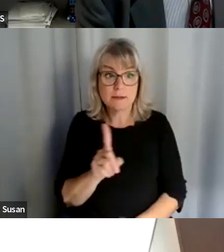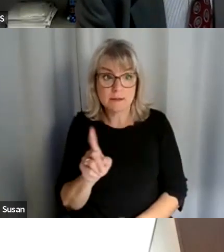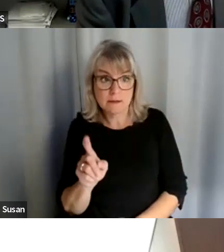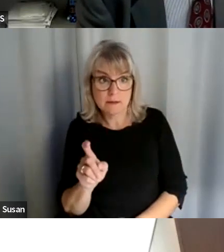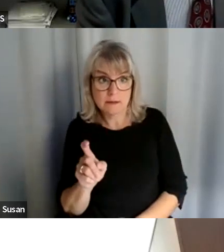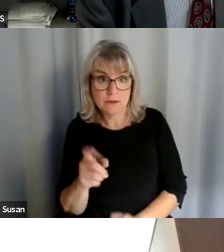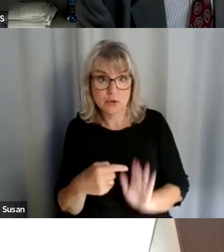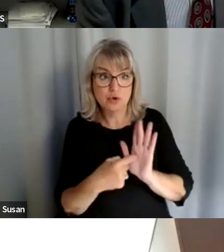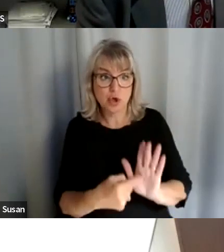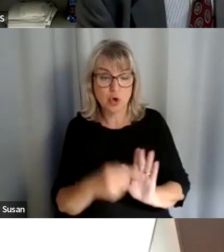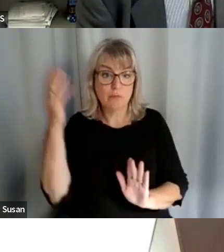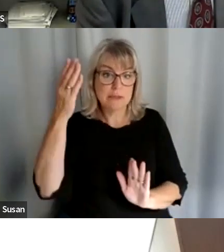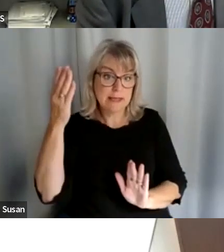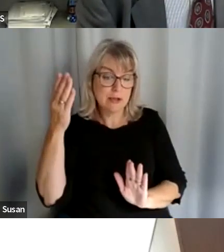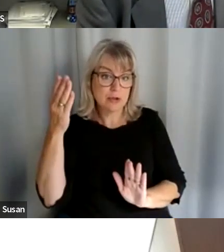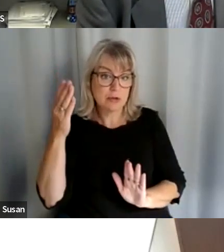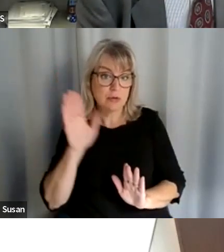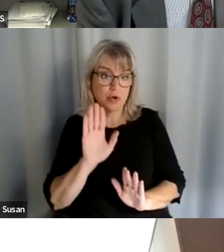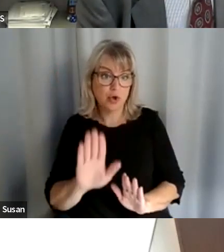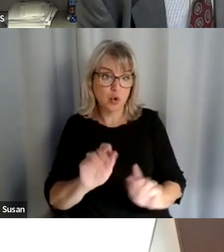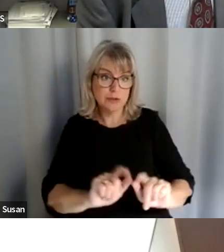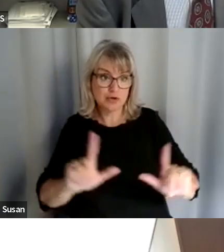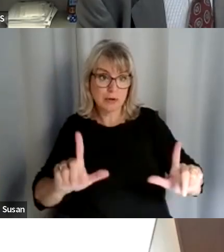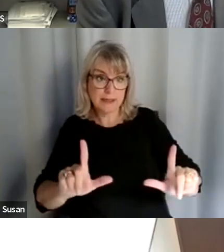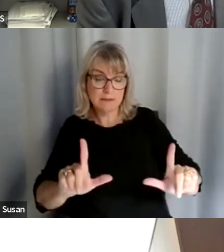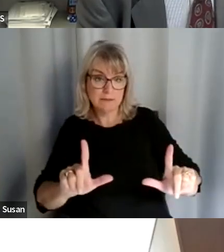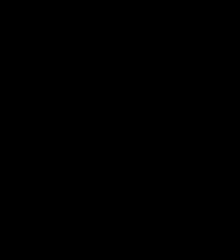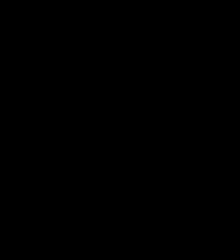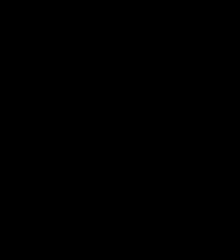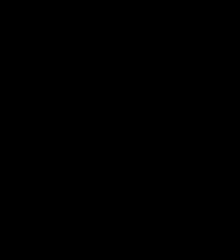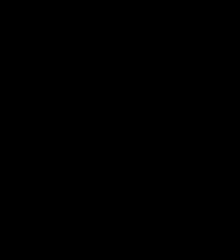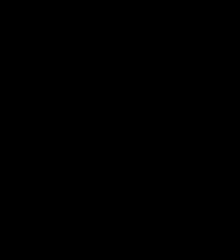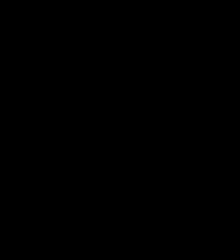show the presentation on your screens there?